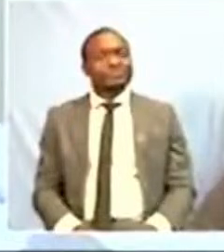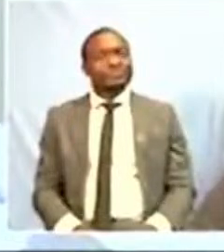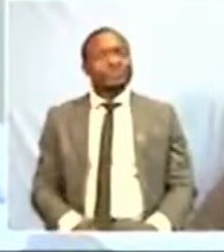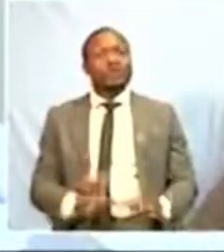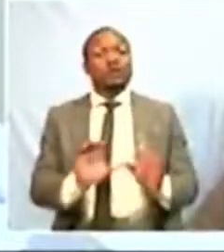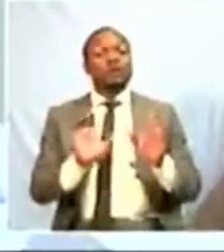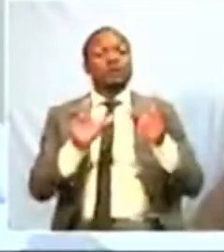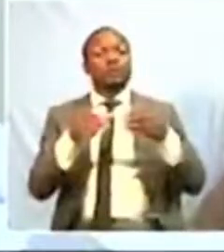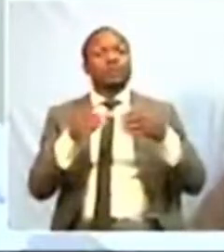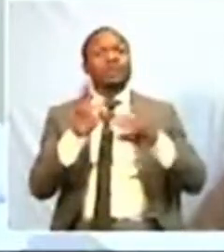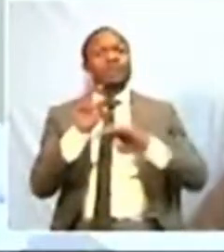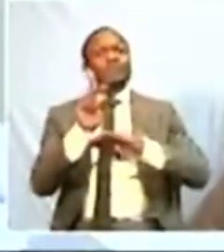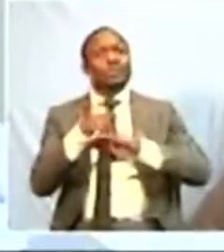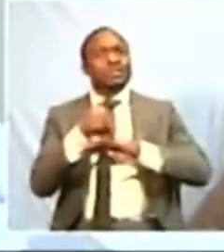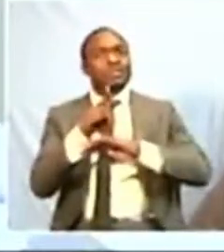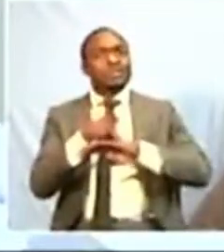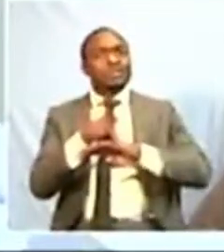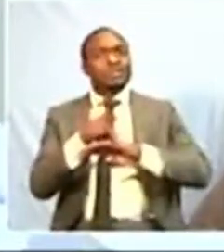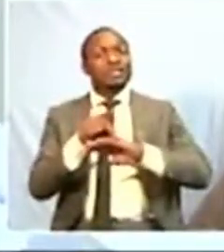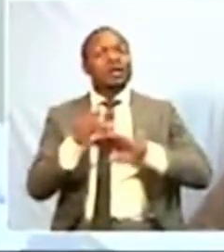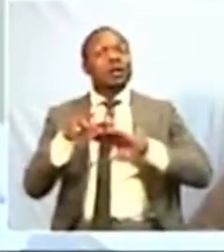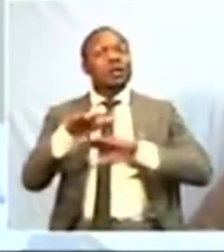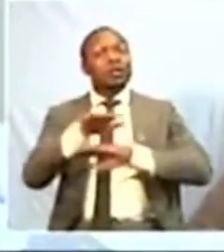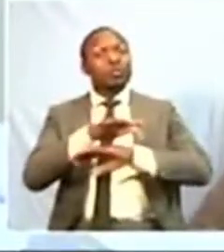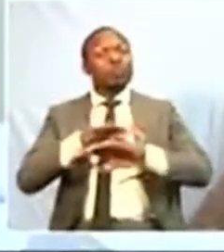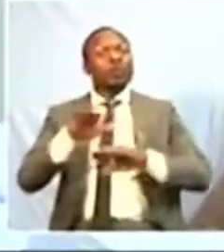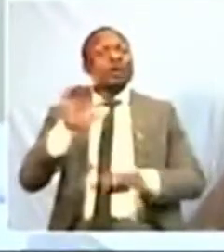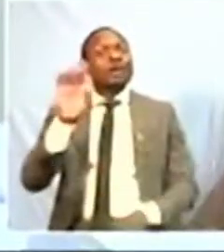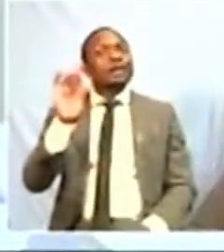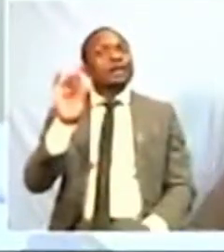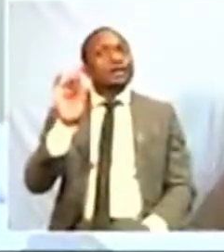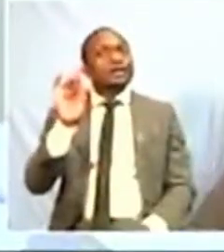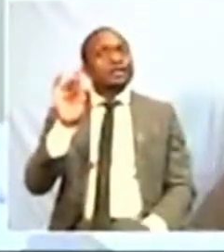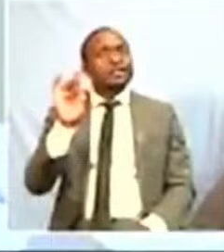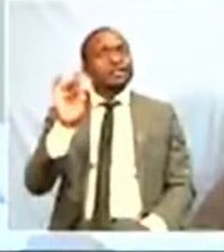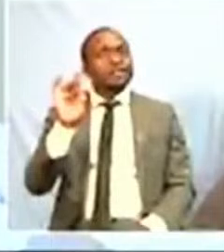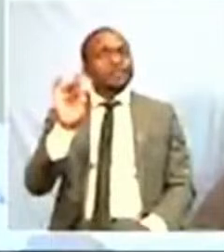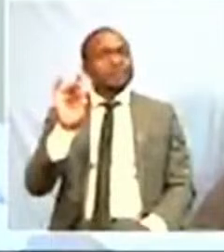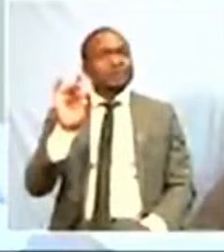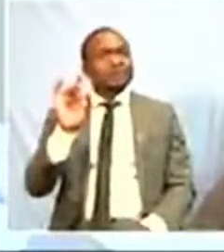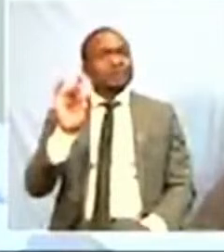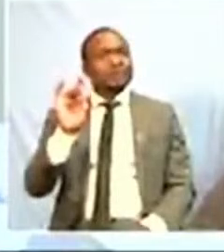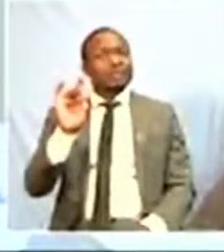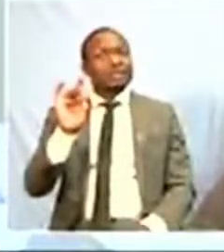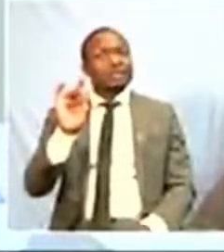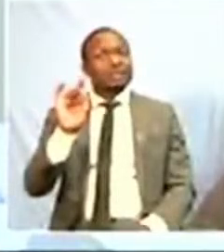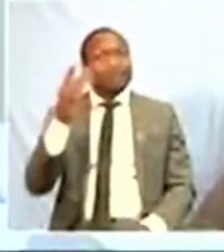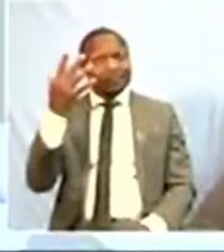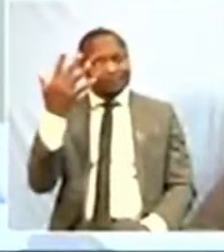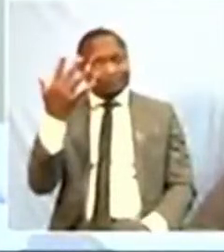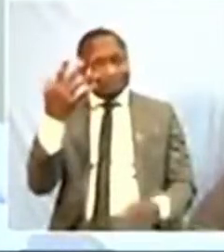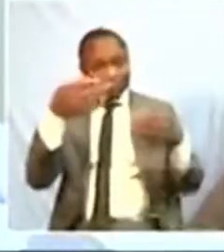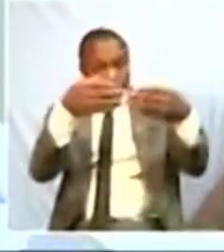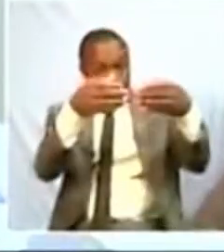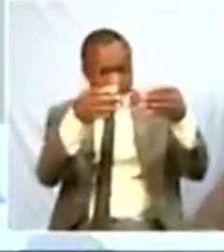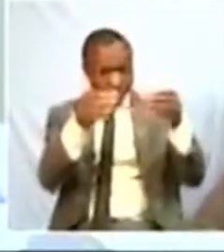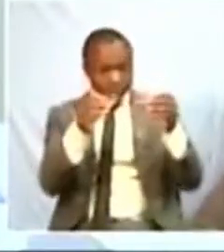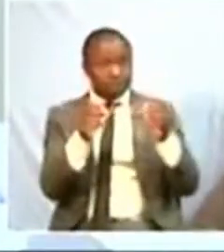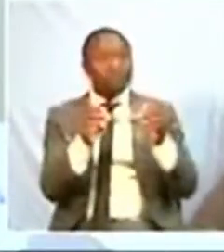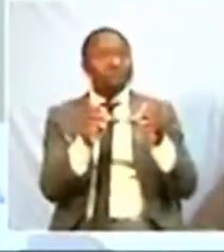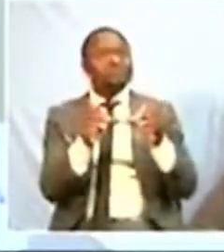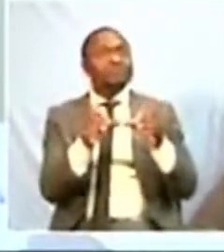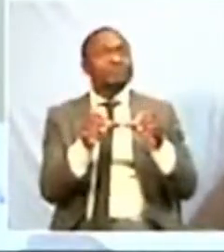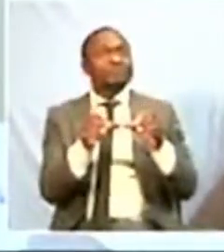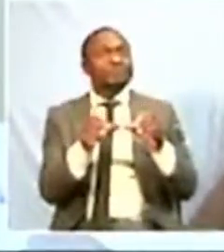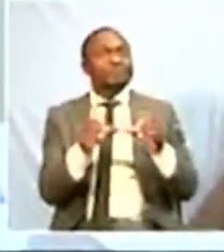Community projects, over 18, across the 5 constituencies,